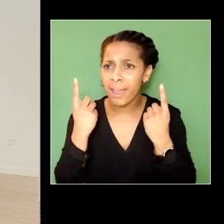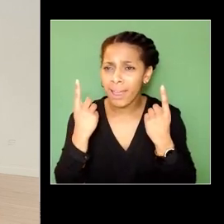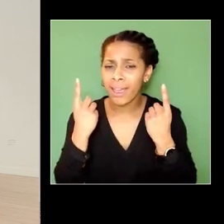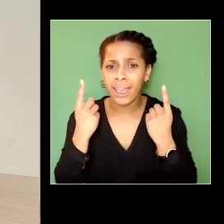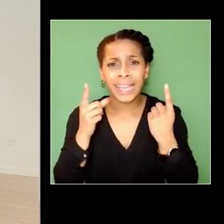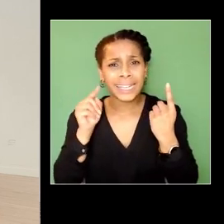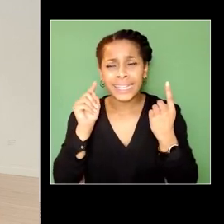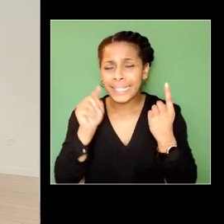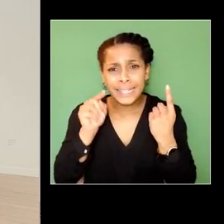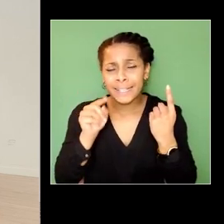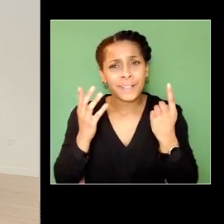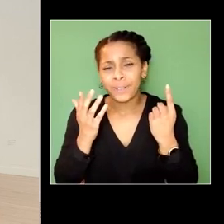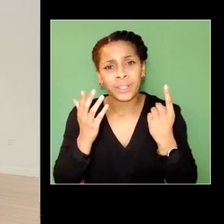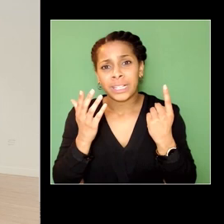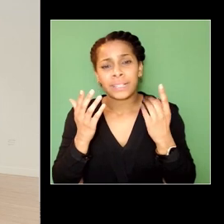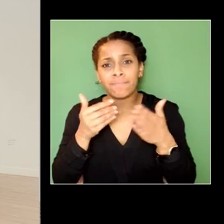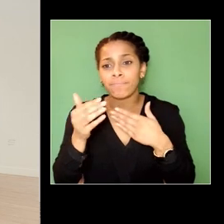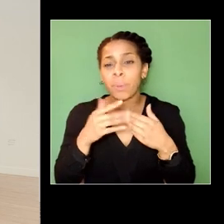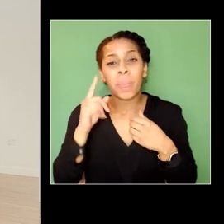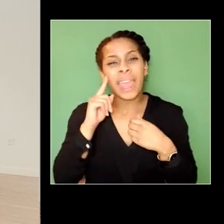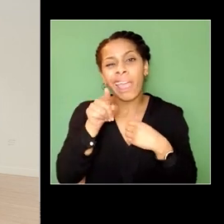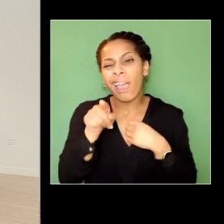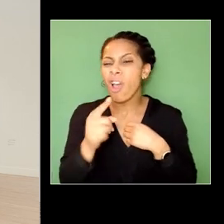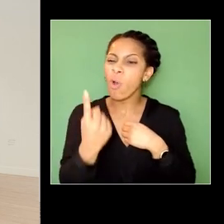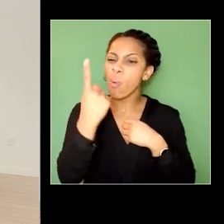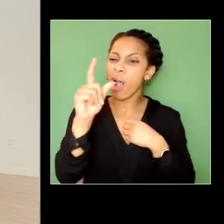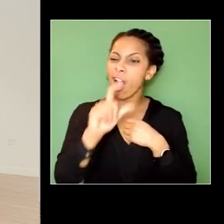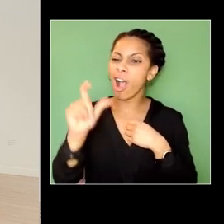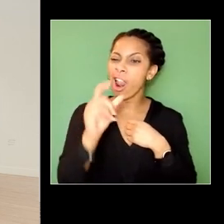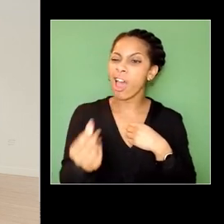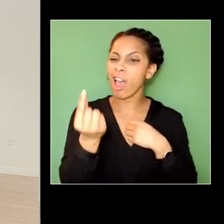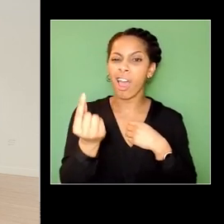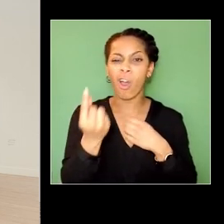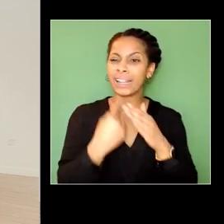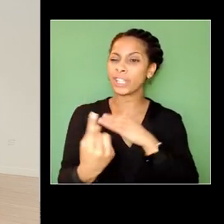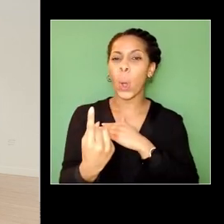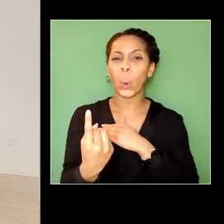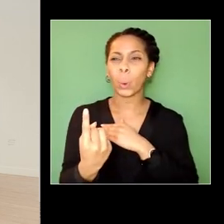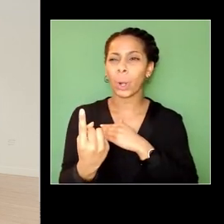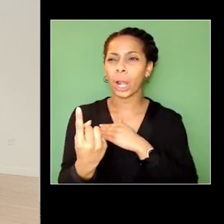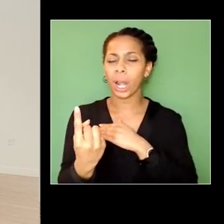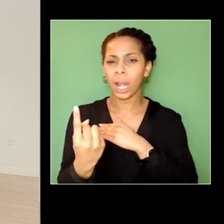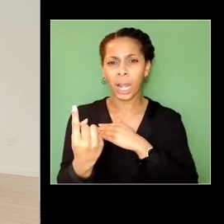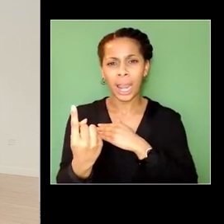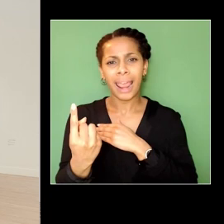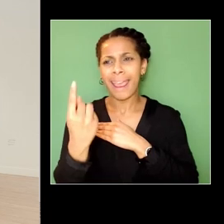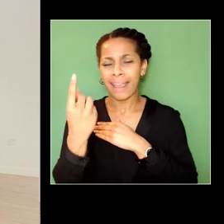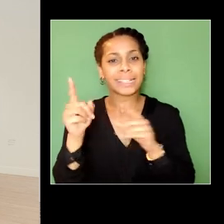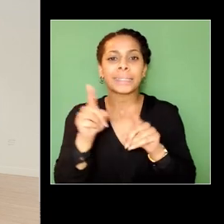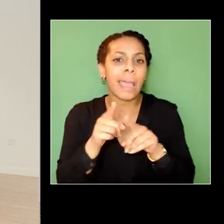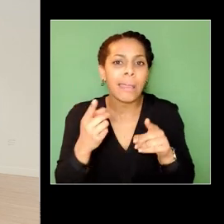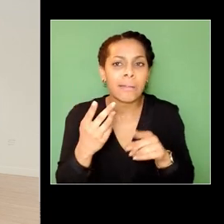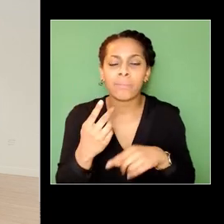even when one thing is by one color is by itself, or one as with one people are